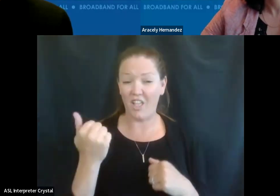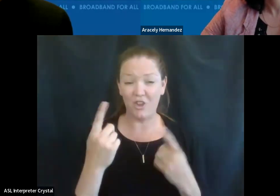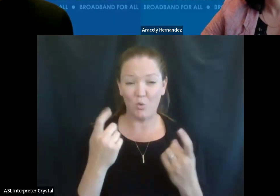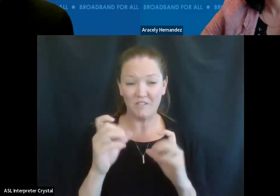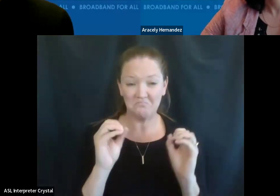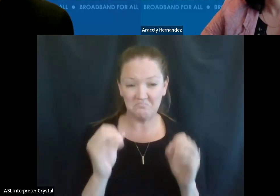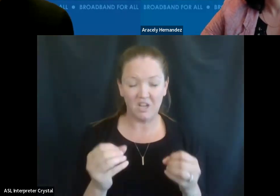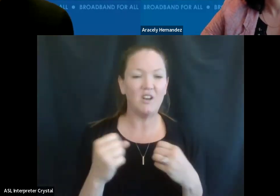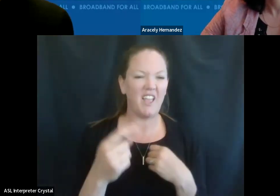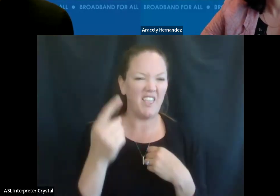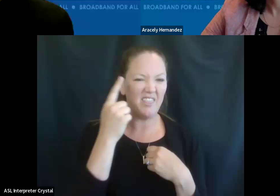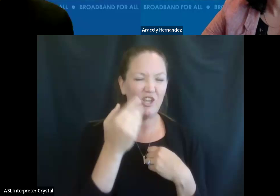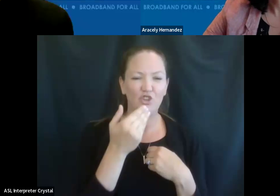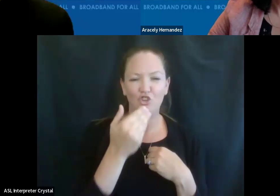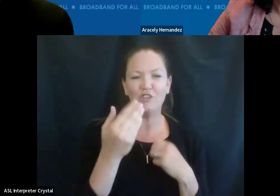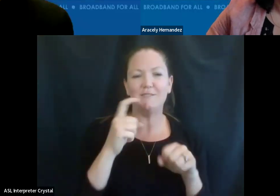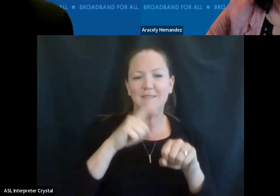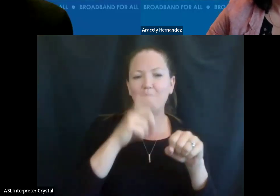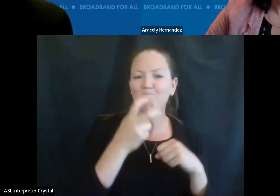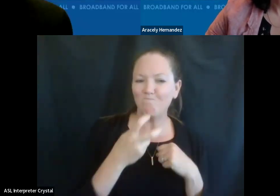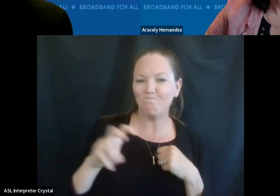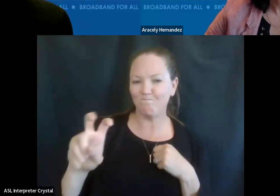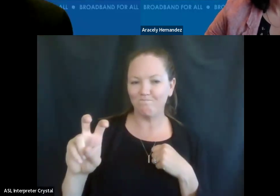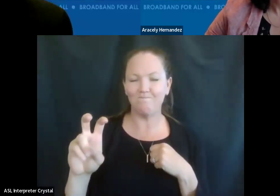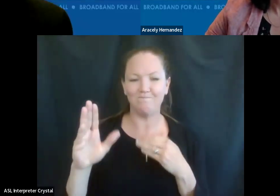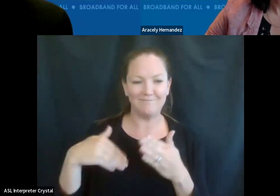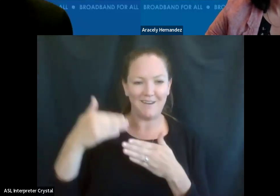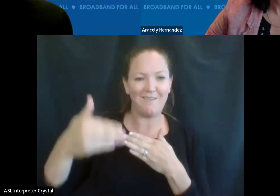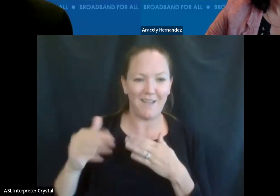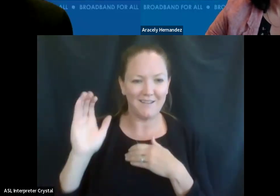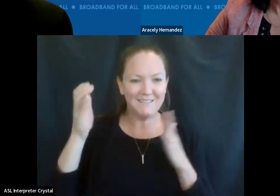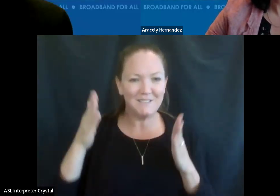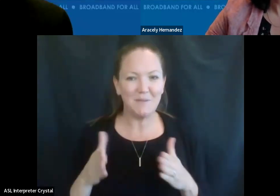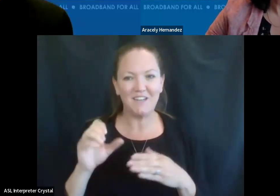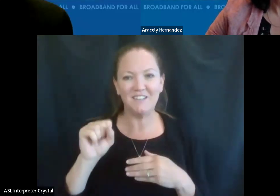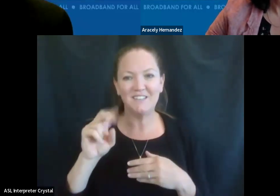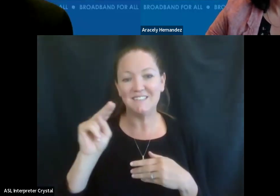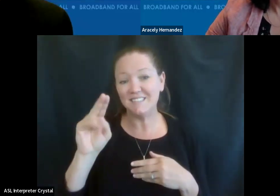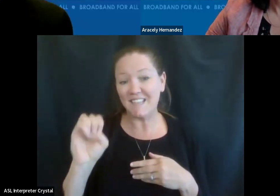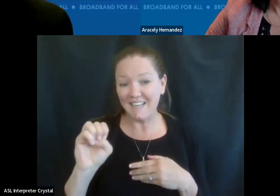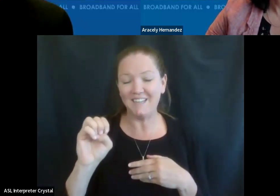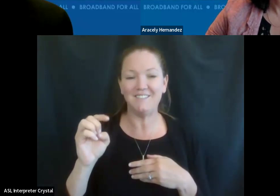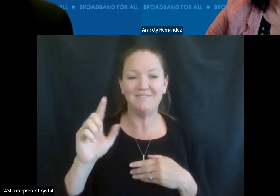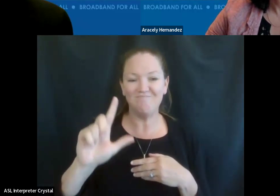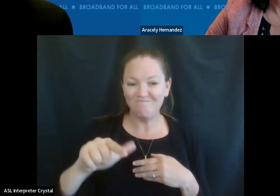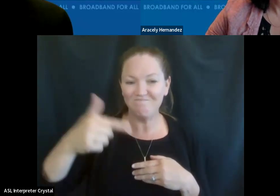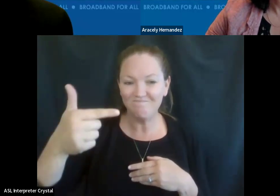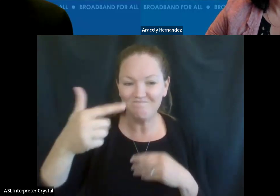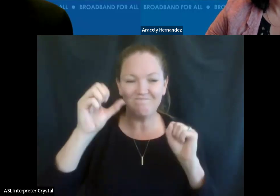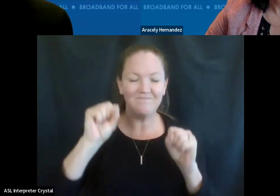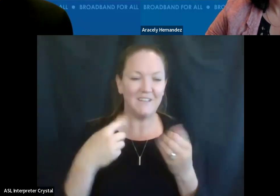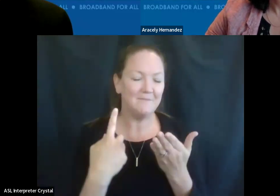this is a good segue that we have Sunny dive in and tell us